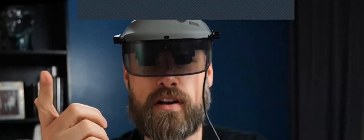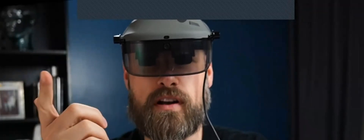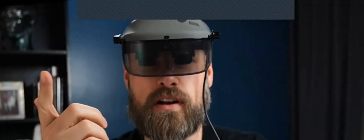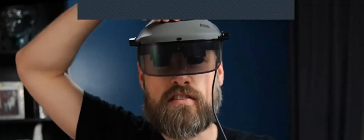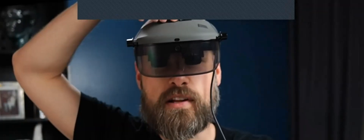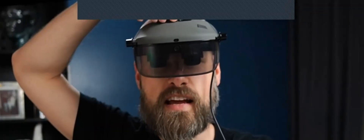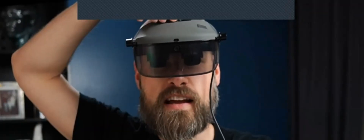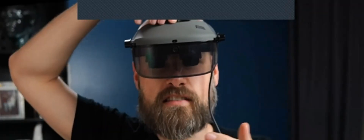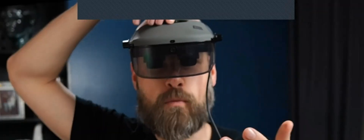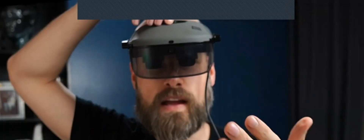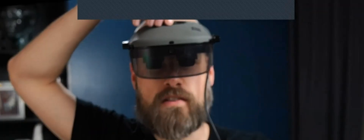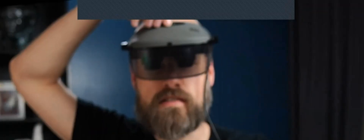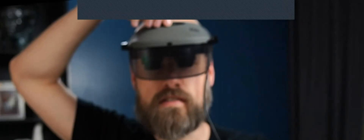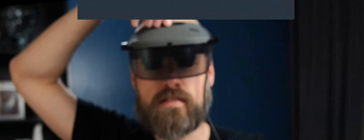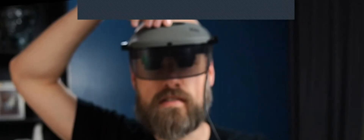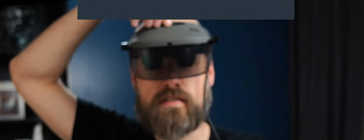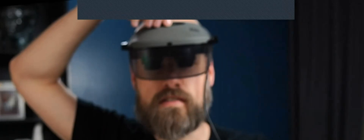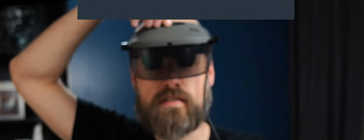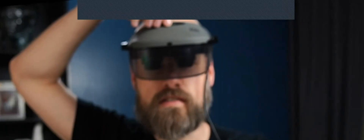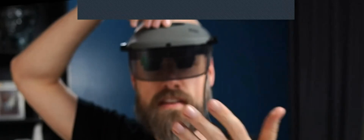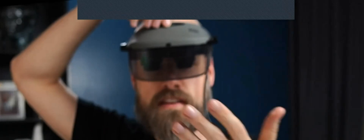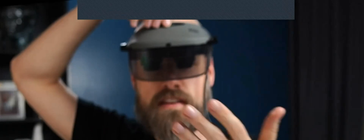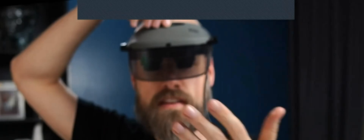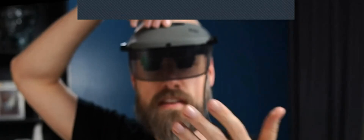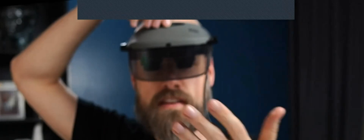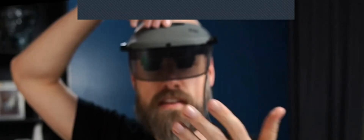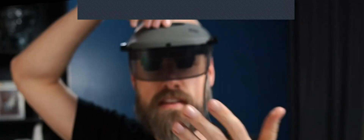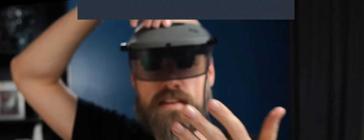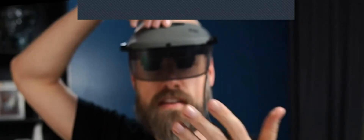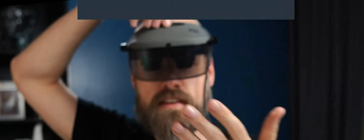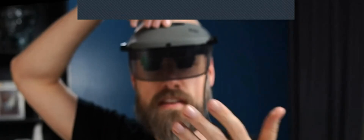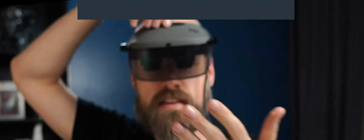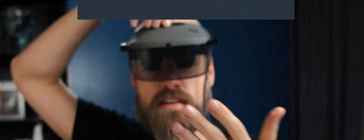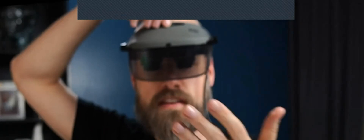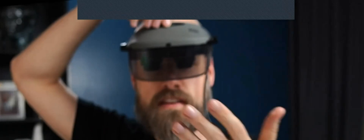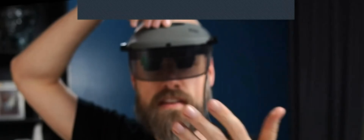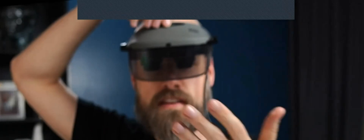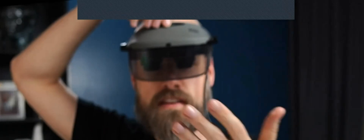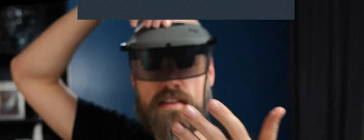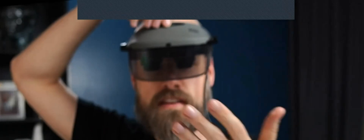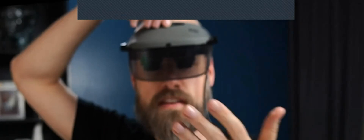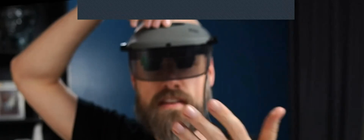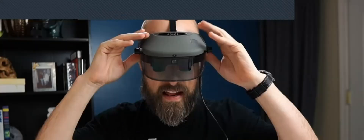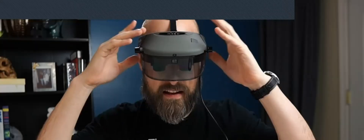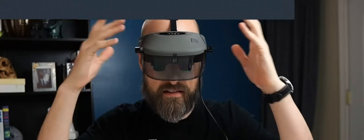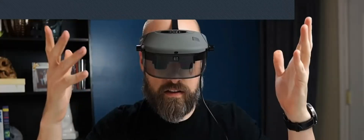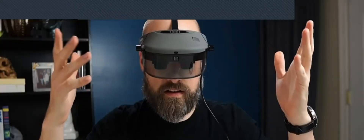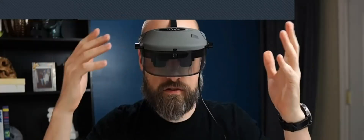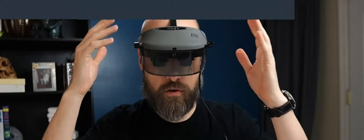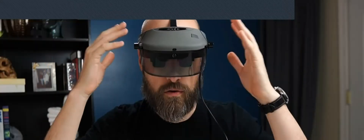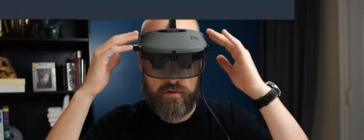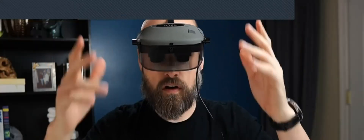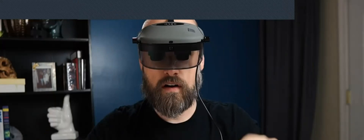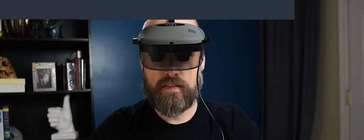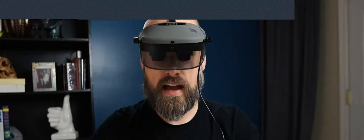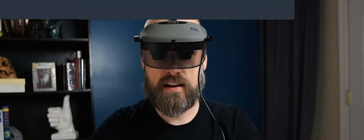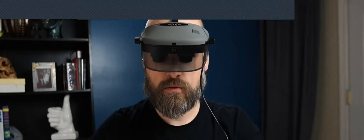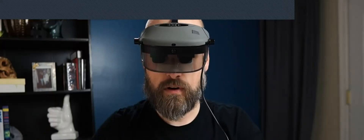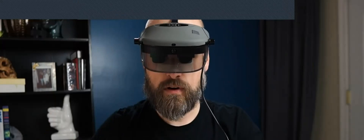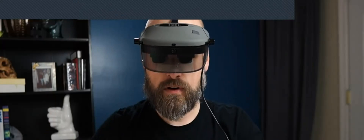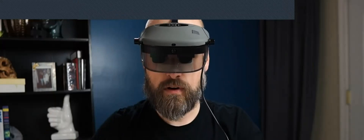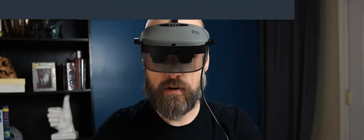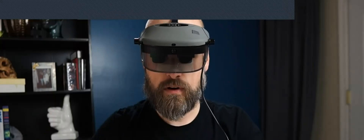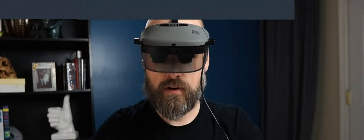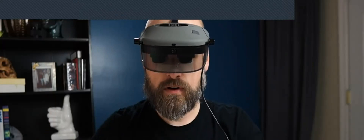mode. So it takes away your depth perception, or it takes away that 3D feeling. And that is all the controls on the